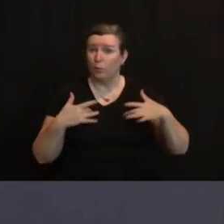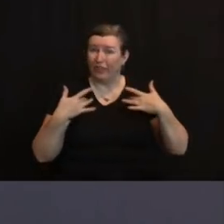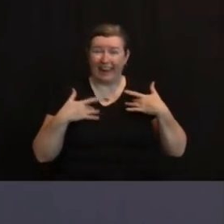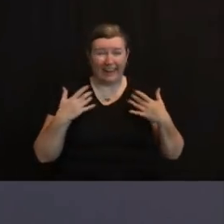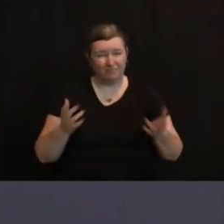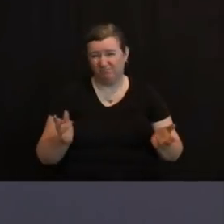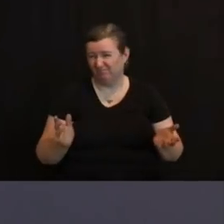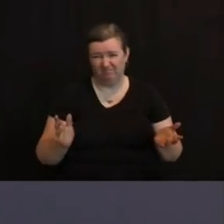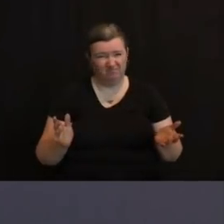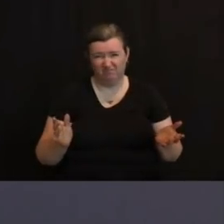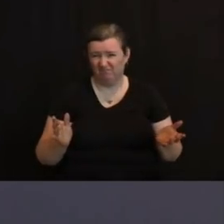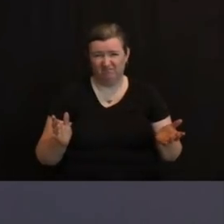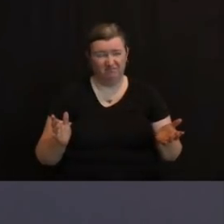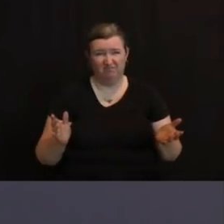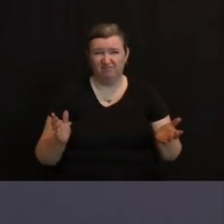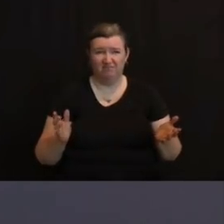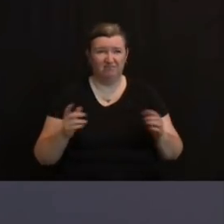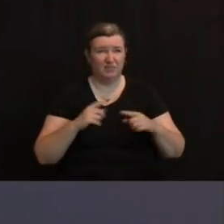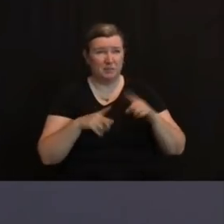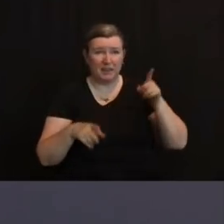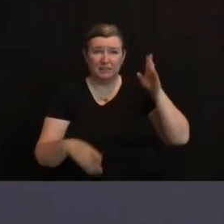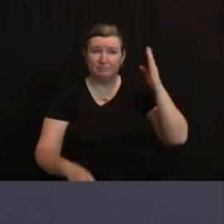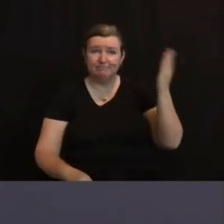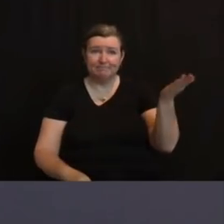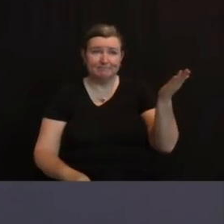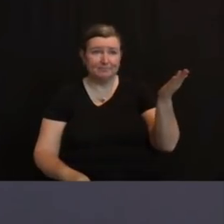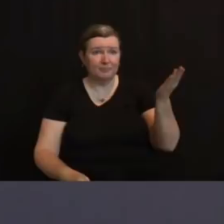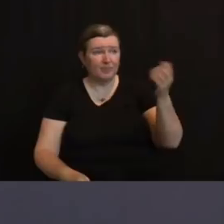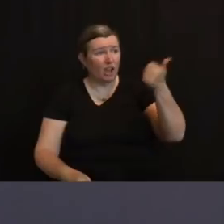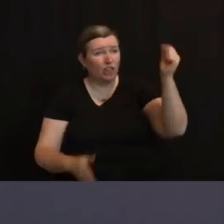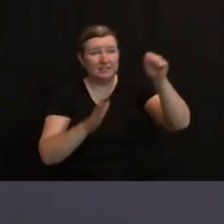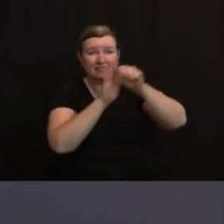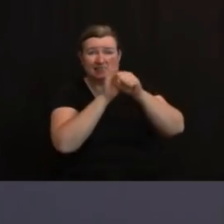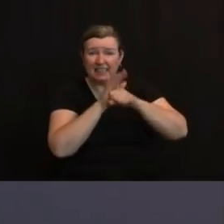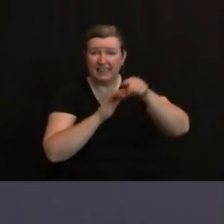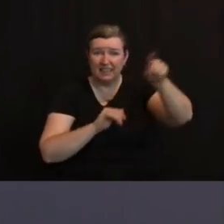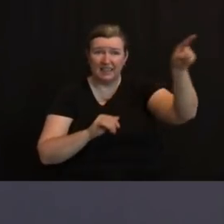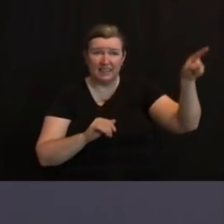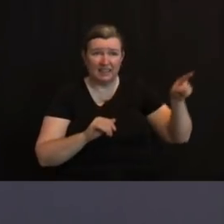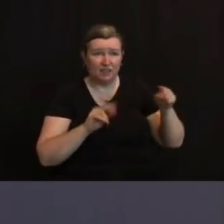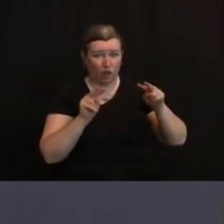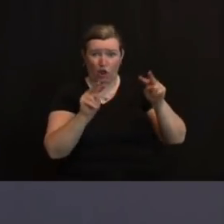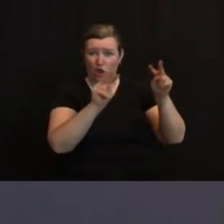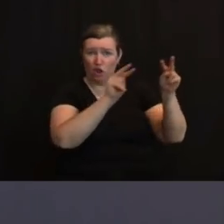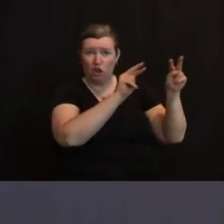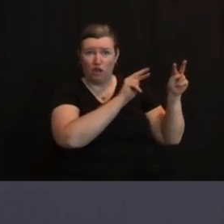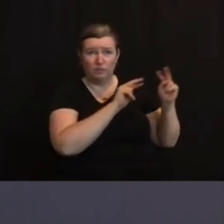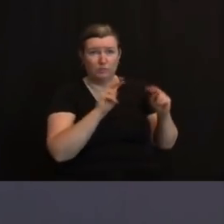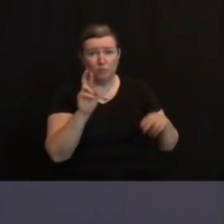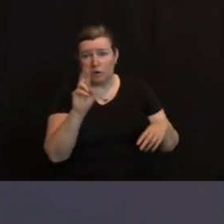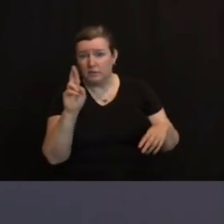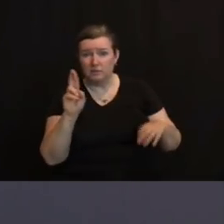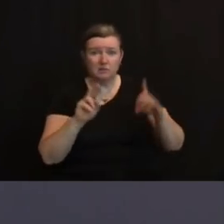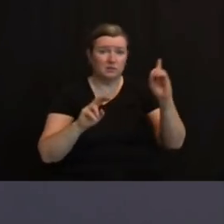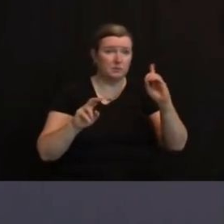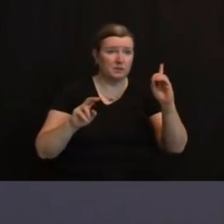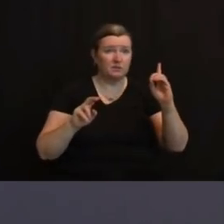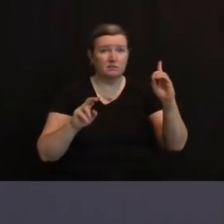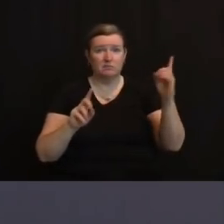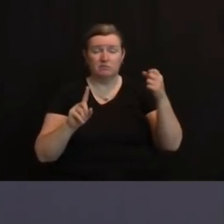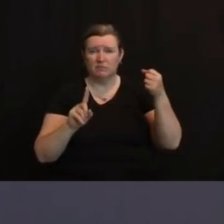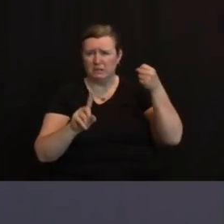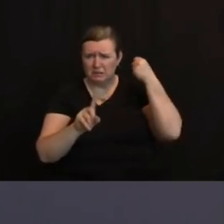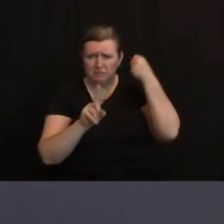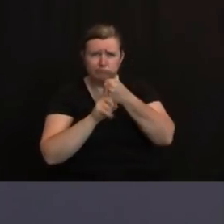that, they're in our prayers. You're seeing states of all different political realities getting hit by this